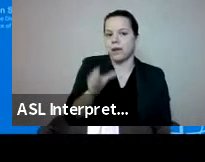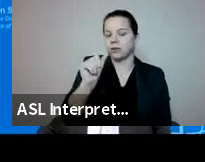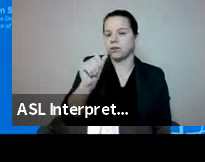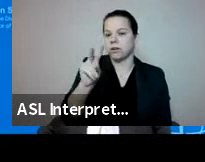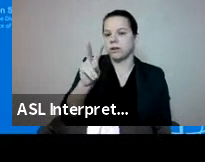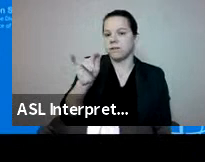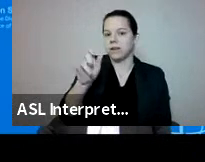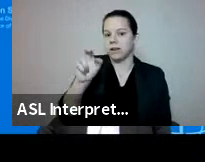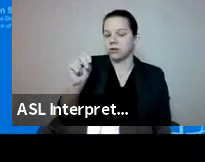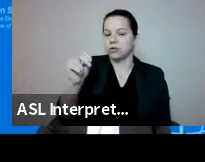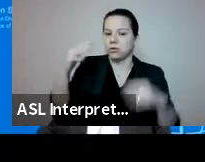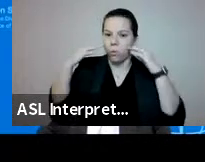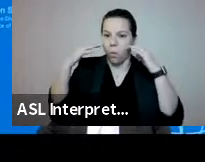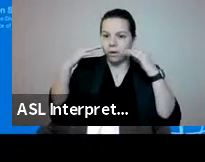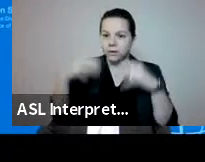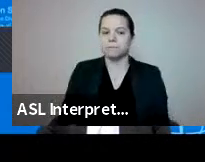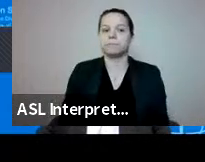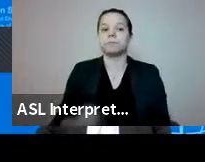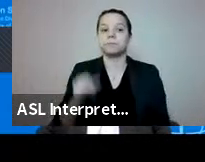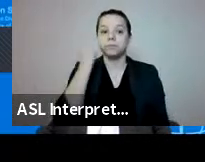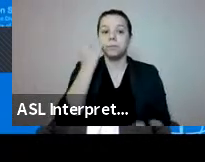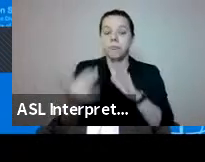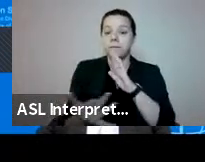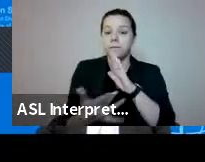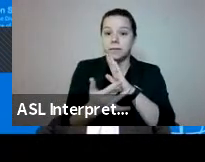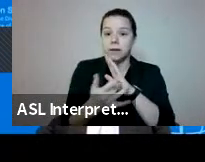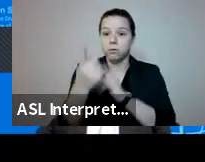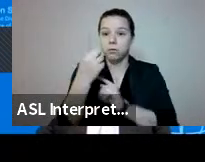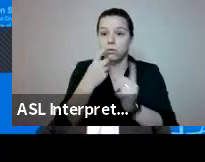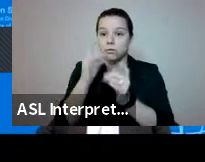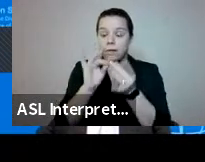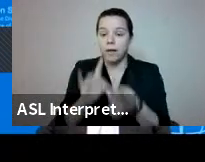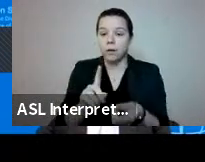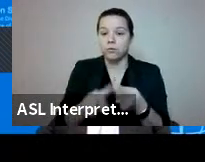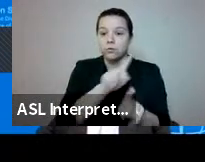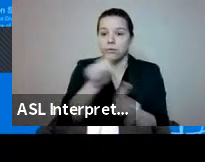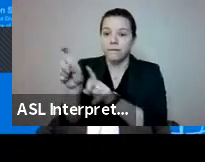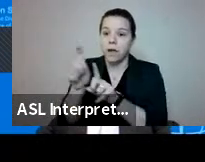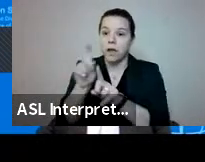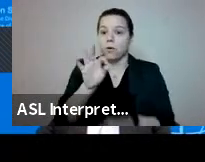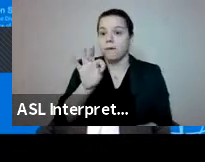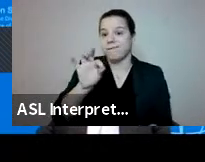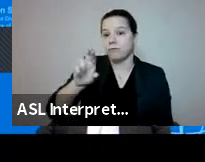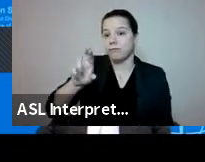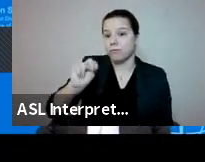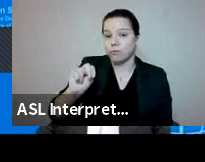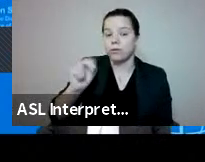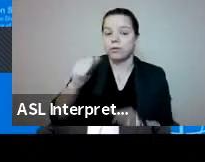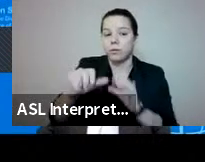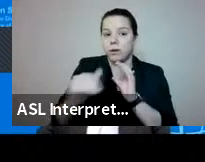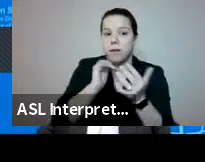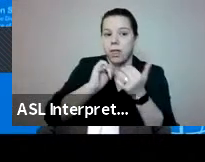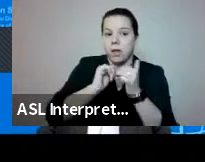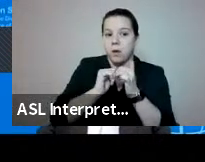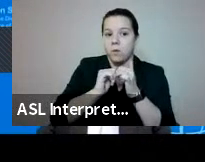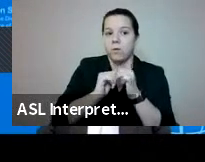faa.gov/go/aviation-noise. If you have any technical questions about the survey or the Federal Register notice, you can email us at